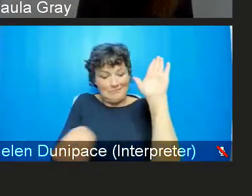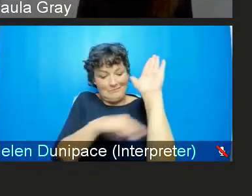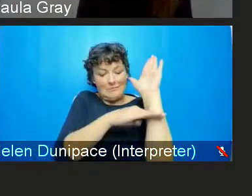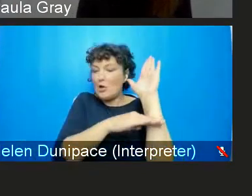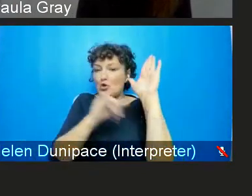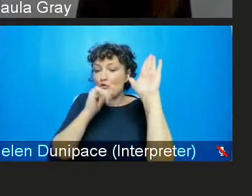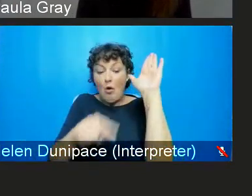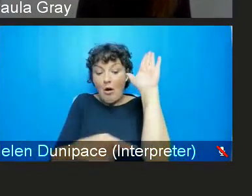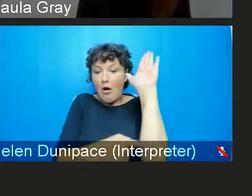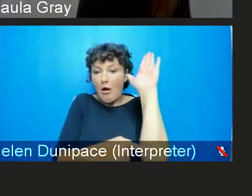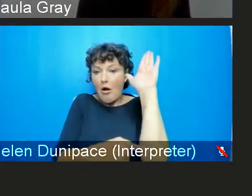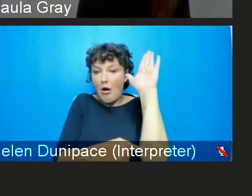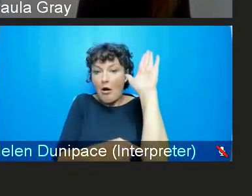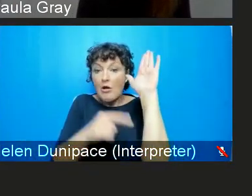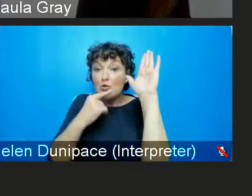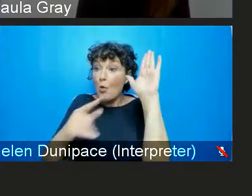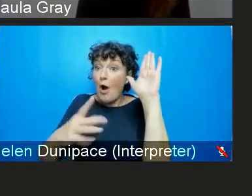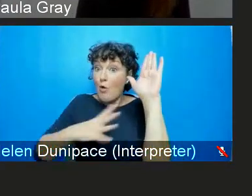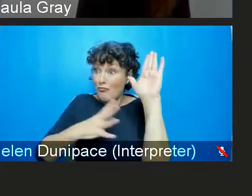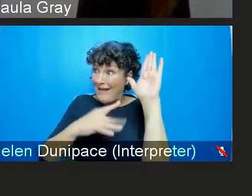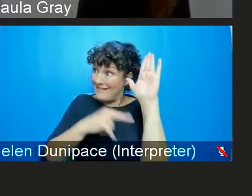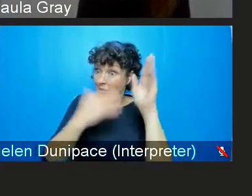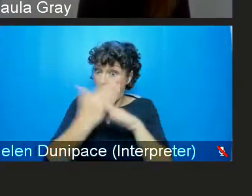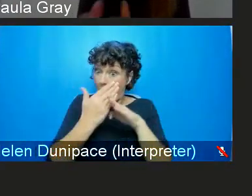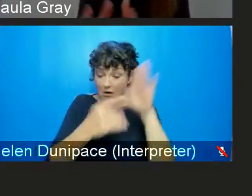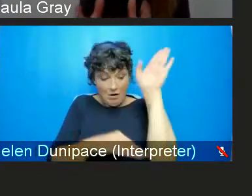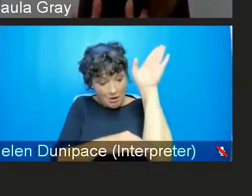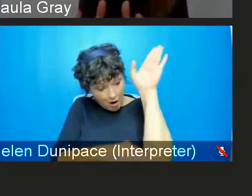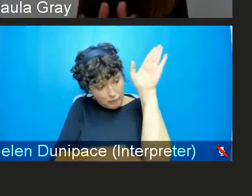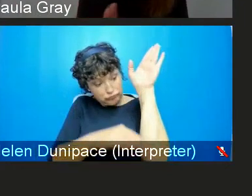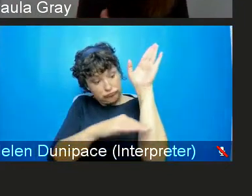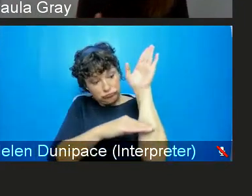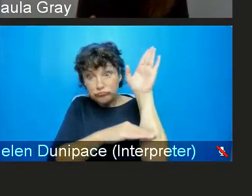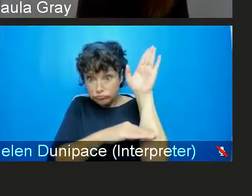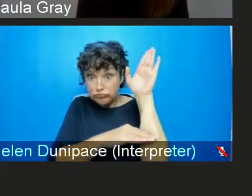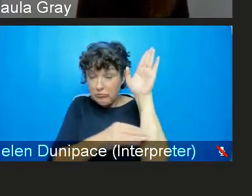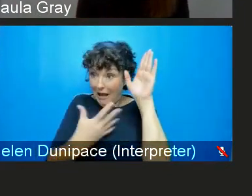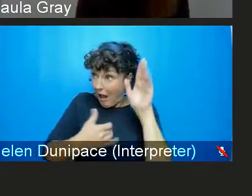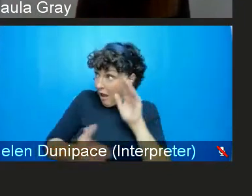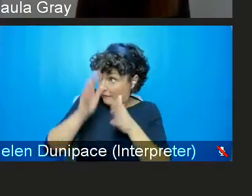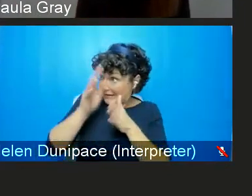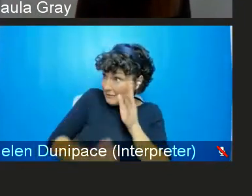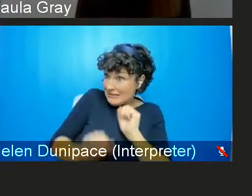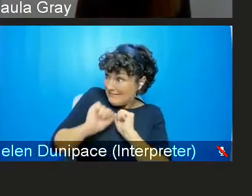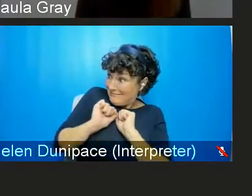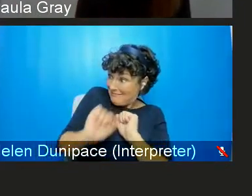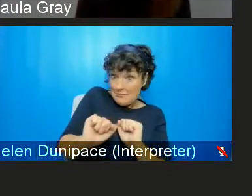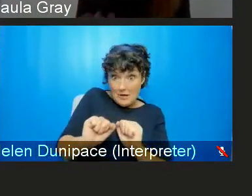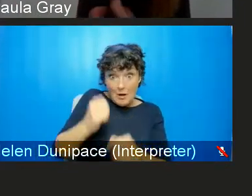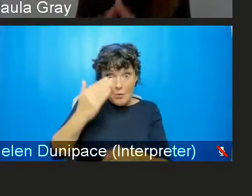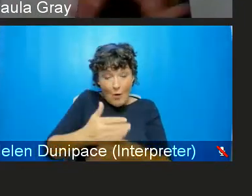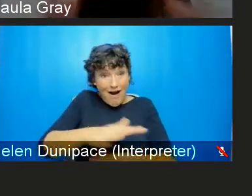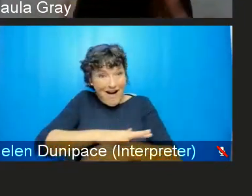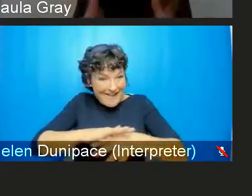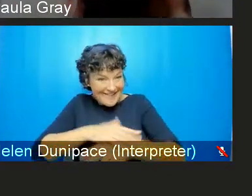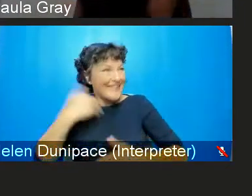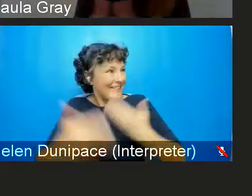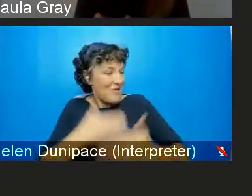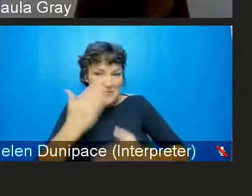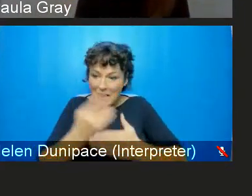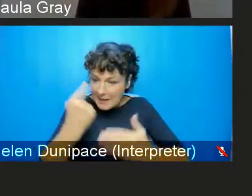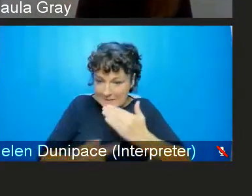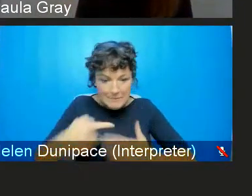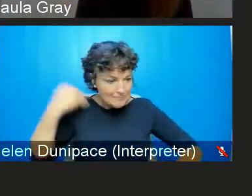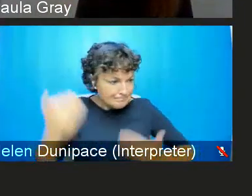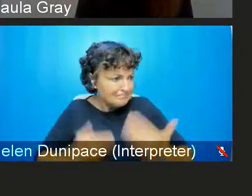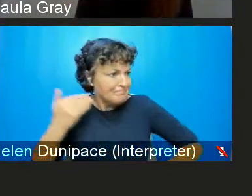point. It's about taking people who are already in and already have a depth of experience in their own right and actually are working independently in their role